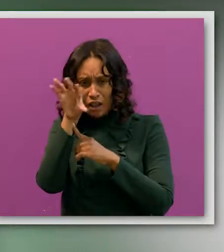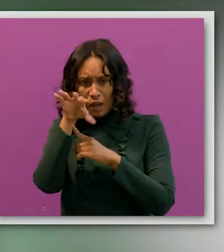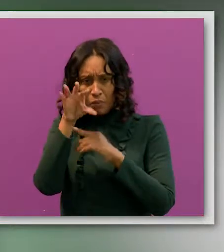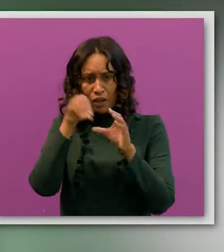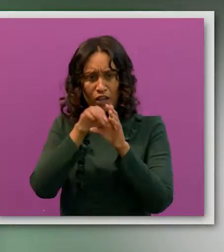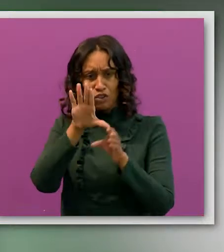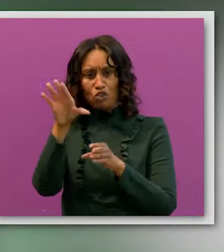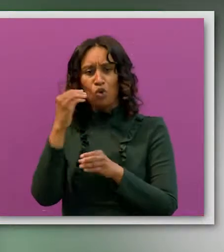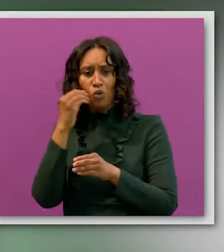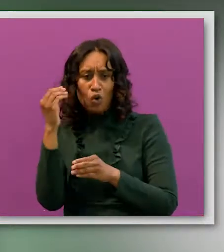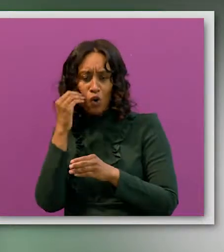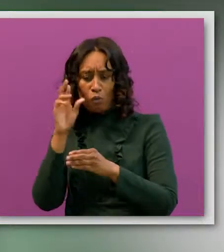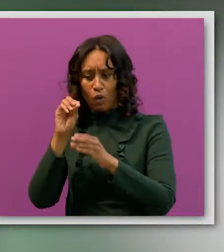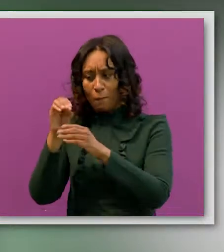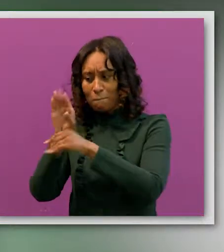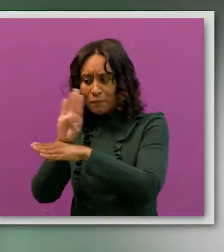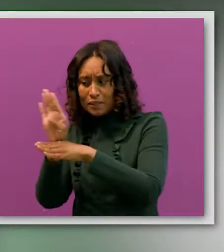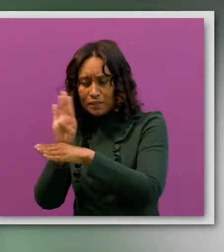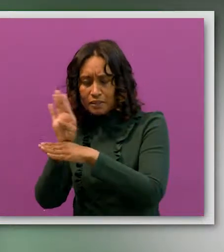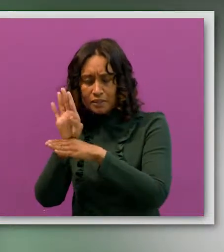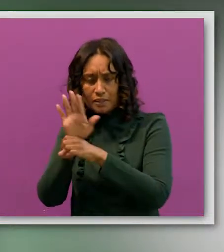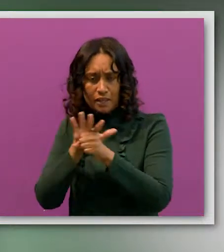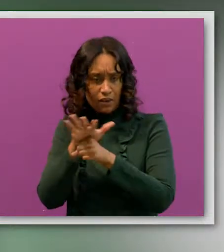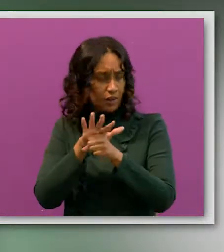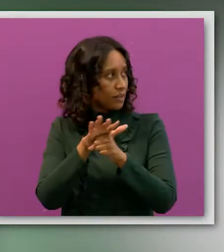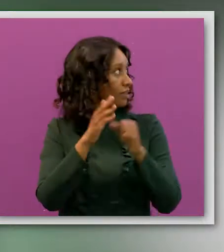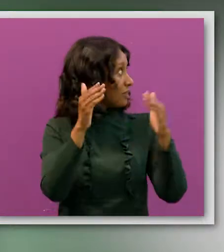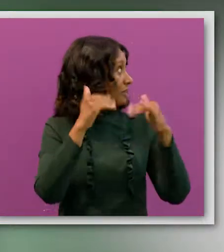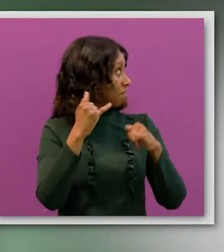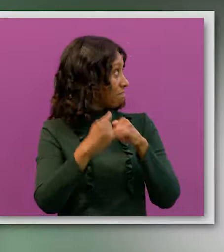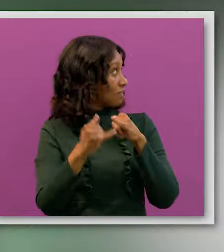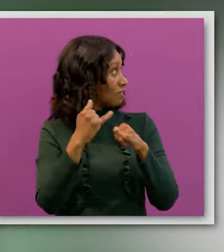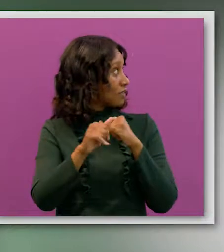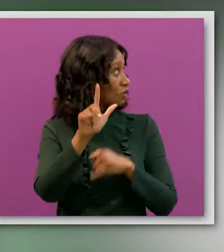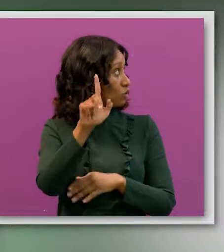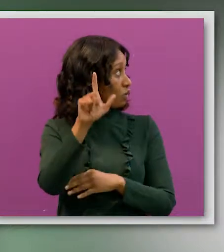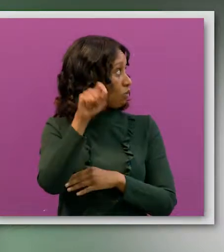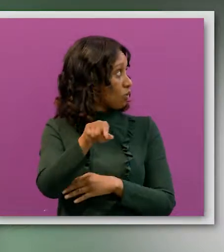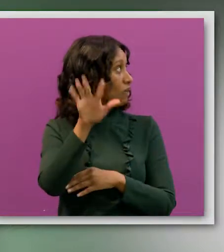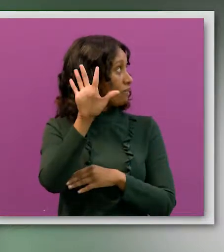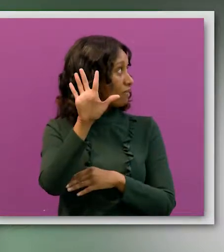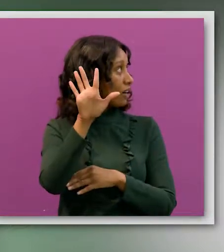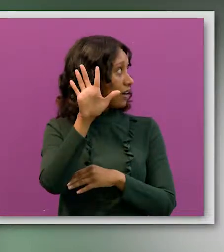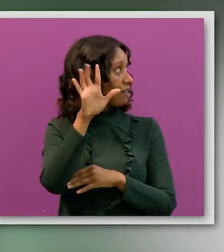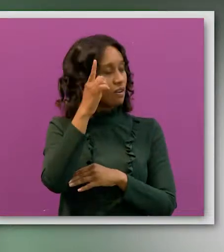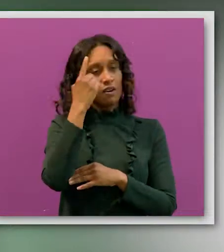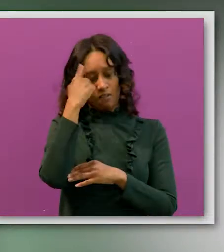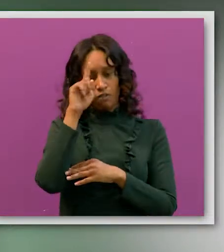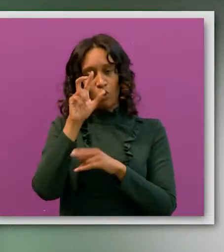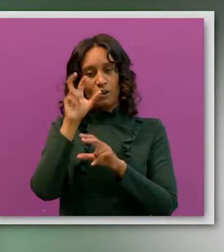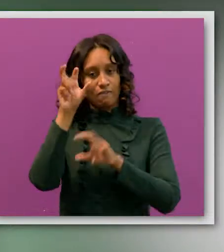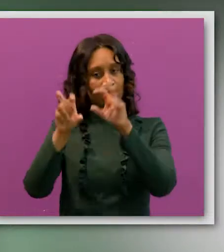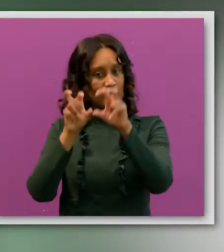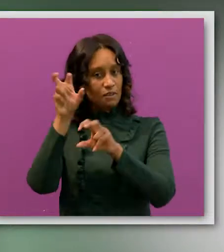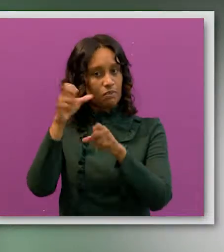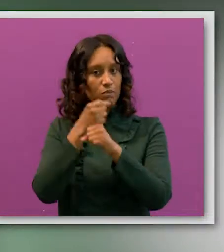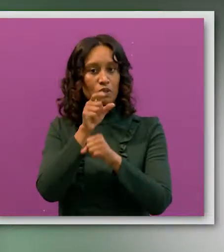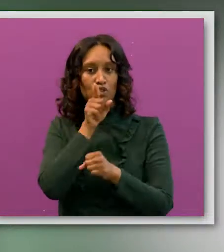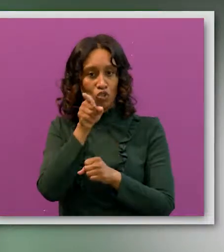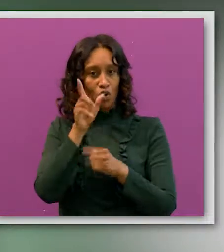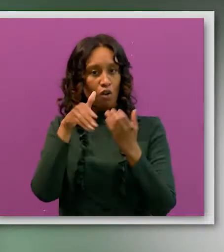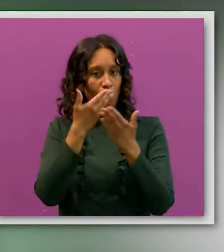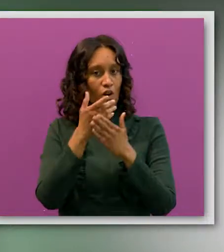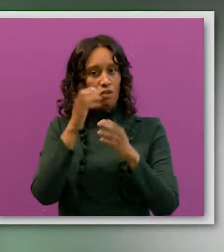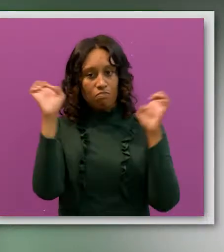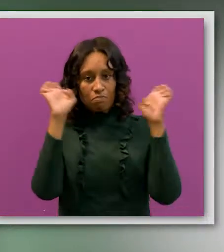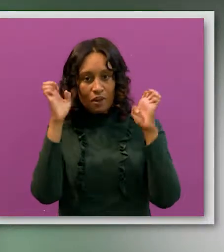and businesses alike, and $21 million in capital investments to make sure that our public safety agencies have the equipment that they need,